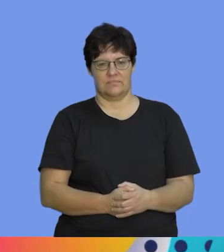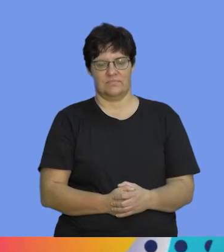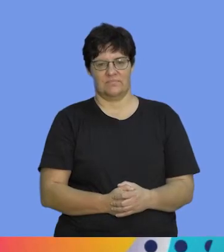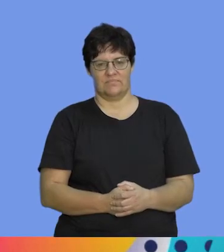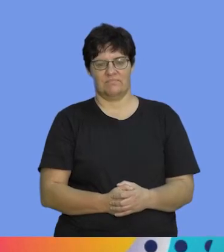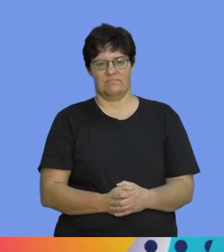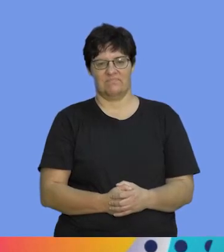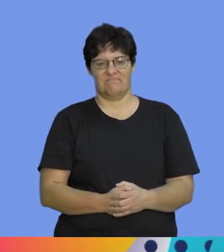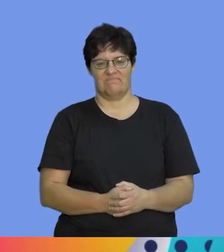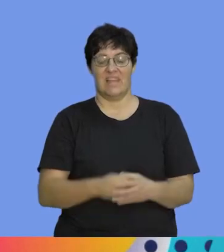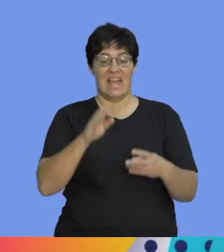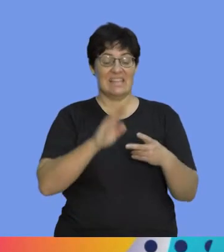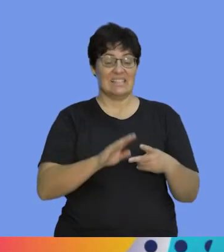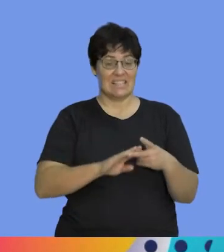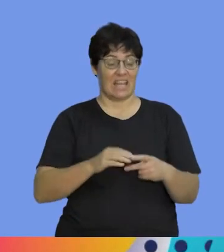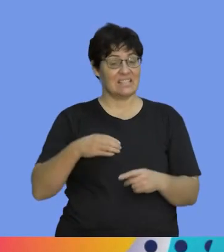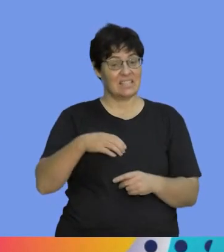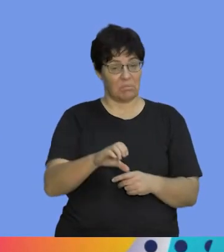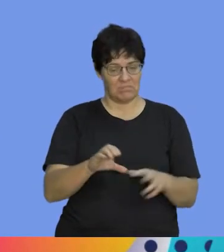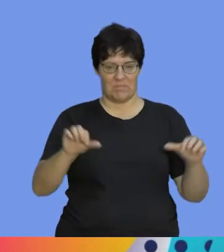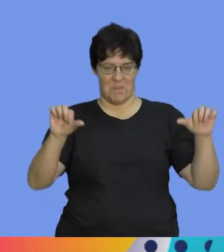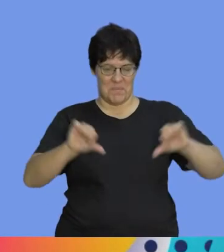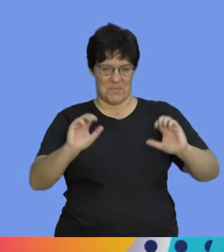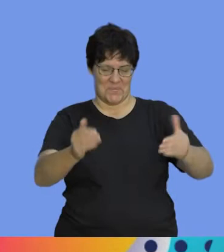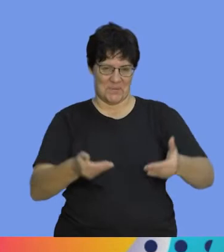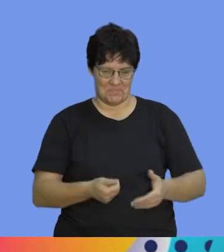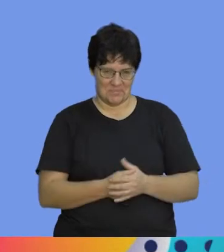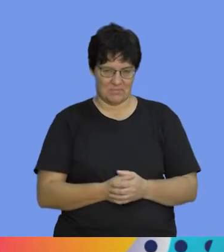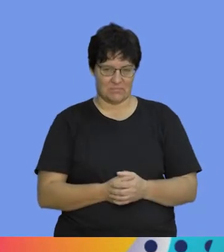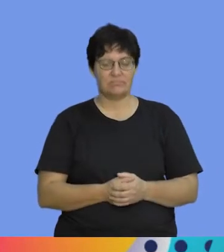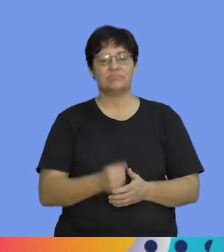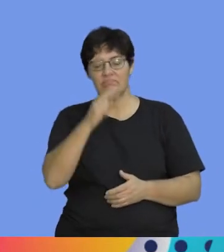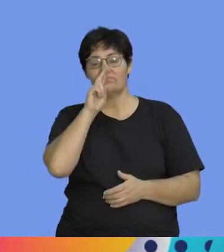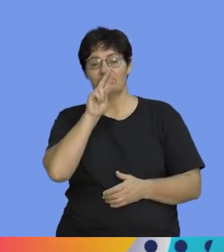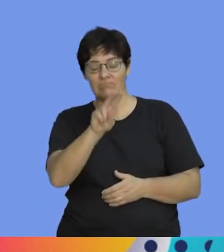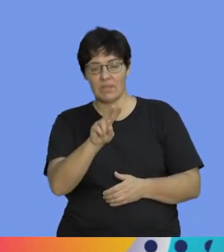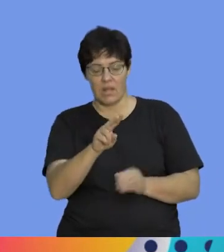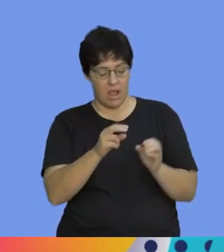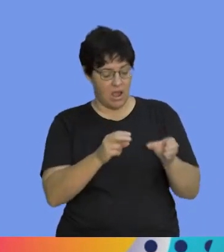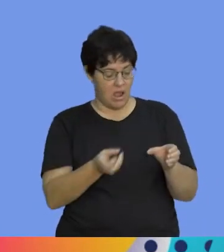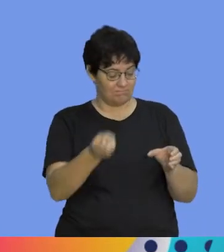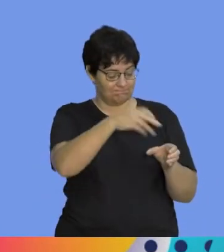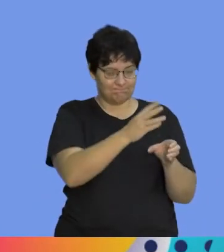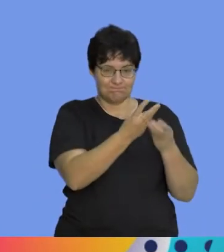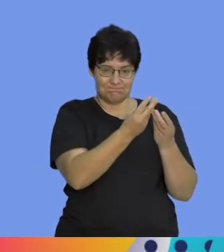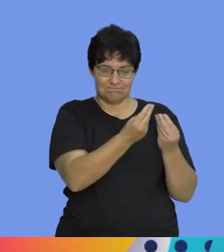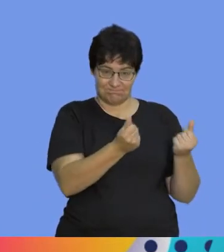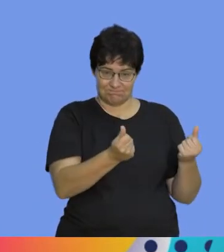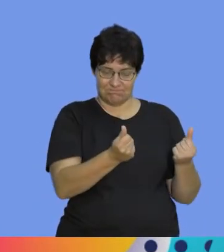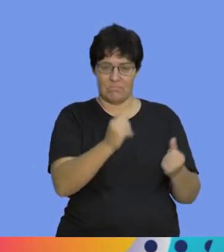Welcome back to our second segment. We're still looking at concentration of solutions, and we are saying